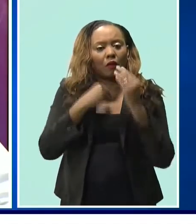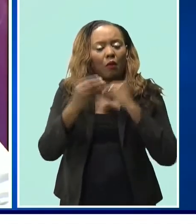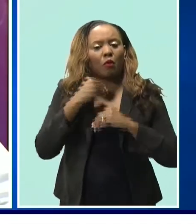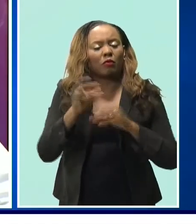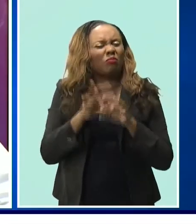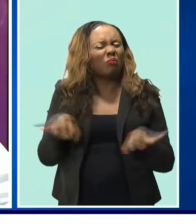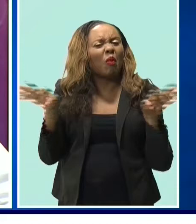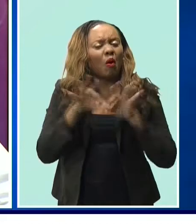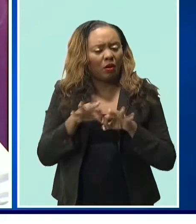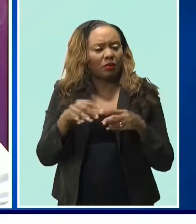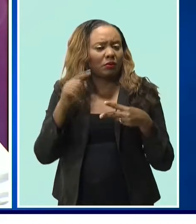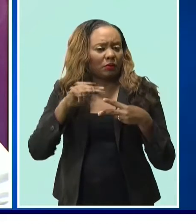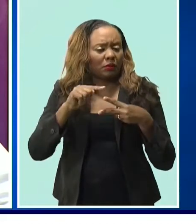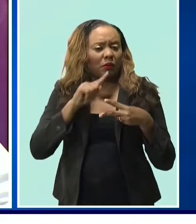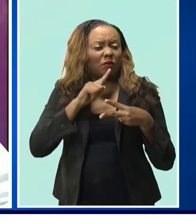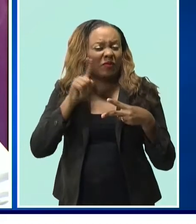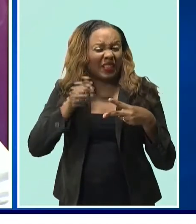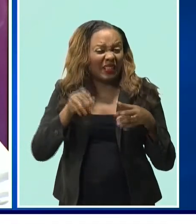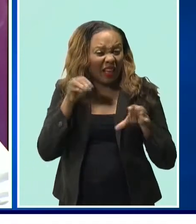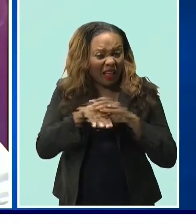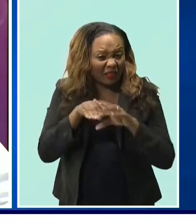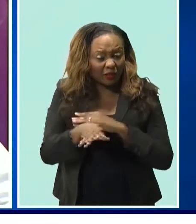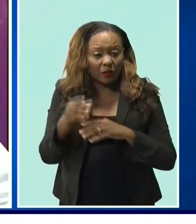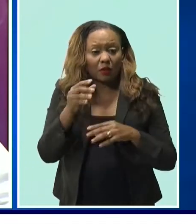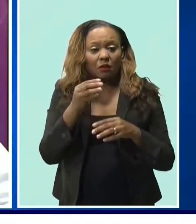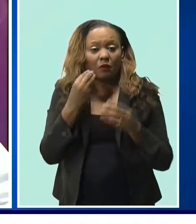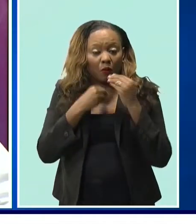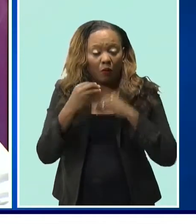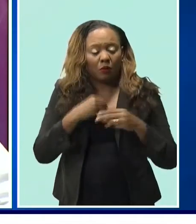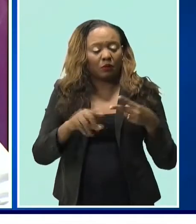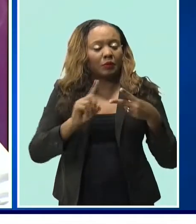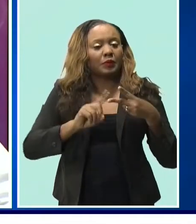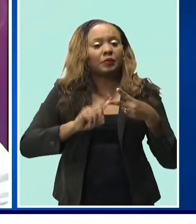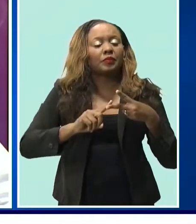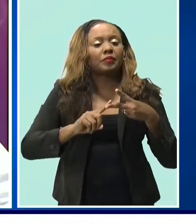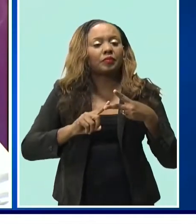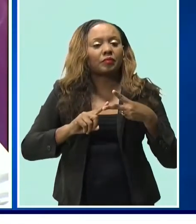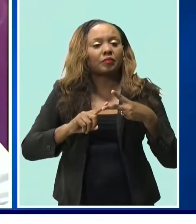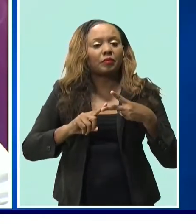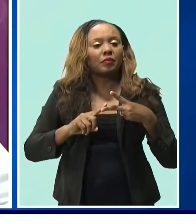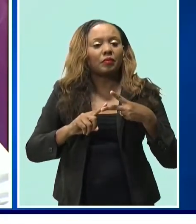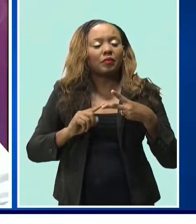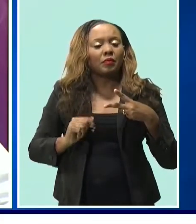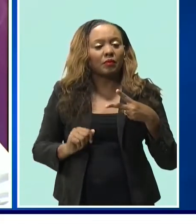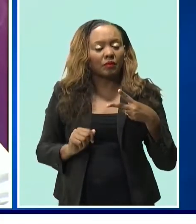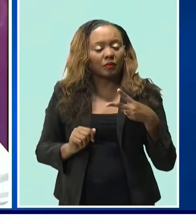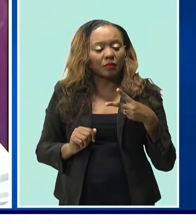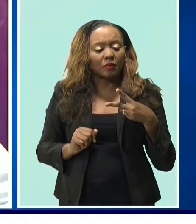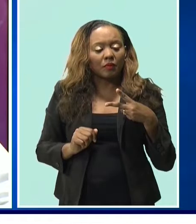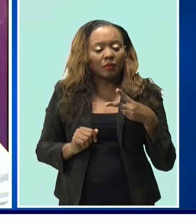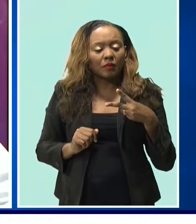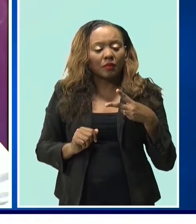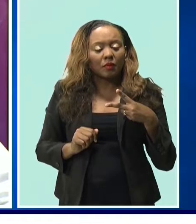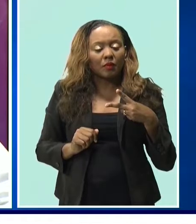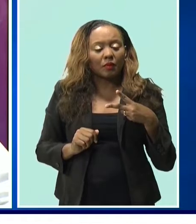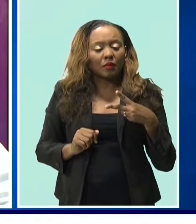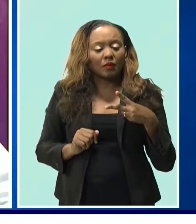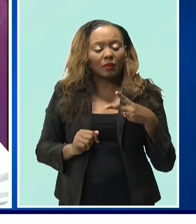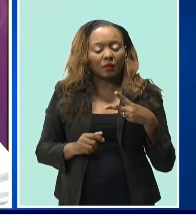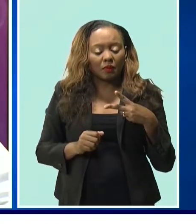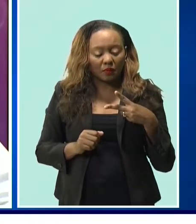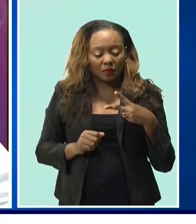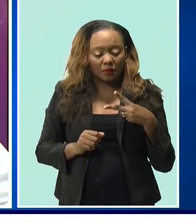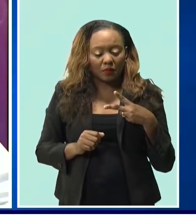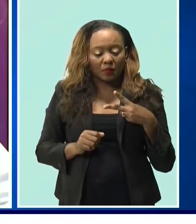is commercially appropriate. But secondly, to address the challenge of ensuring that we do not see a repeat of